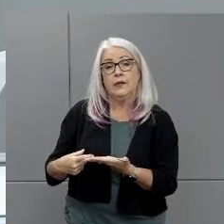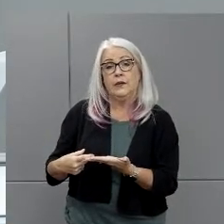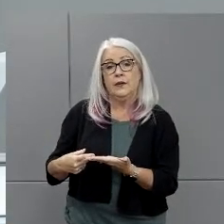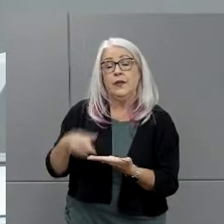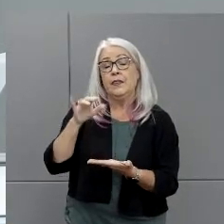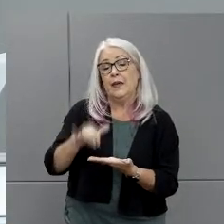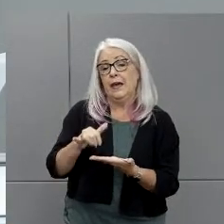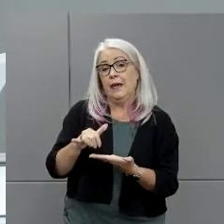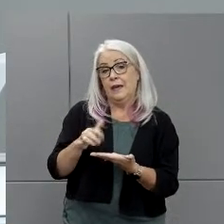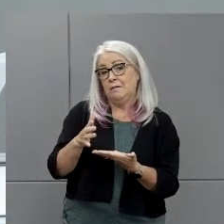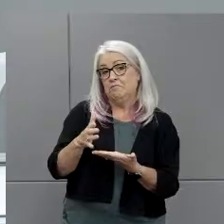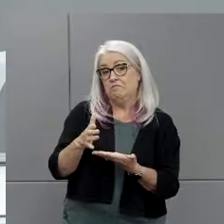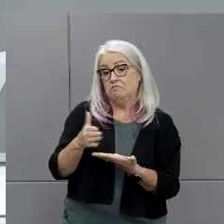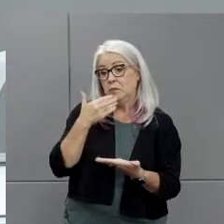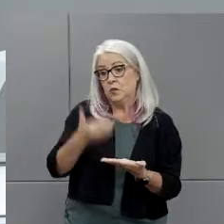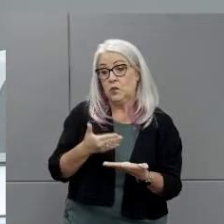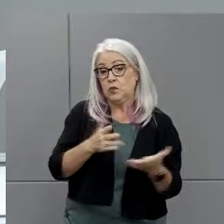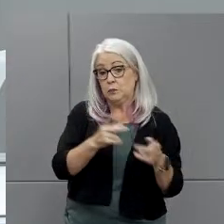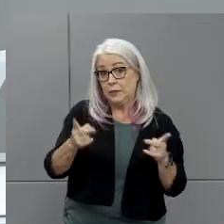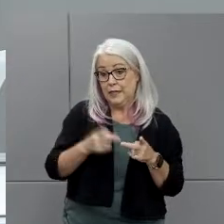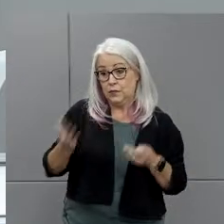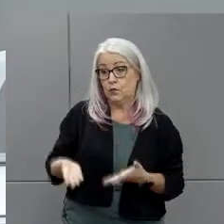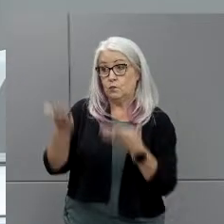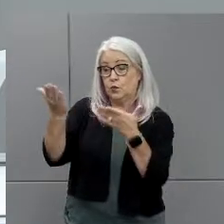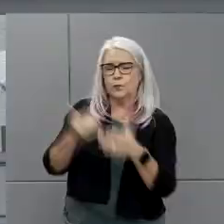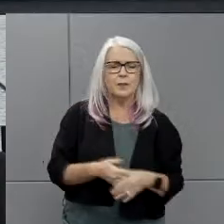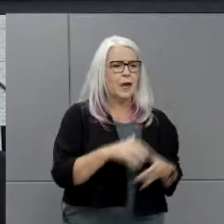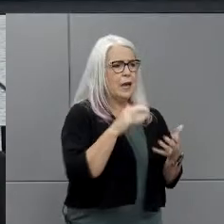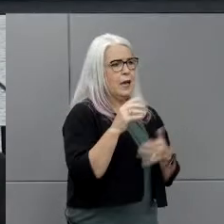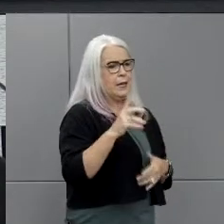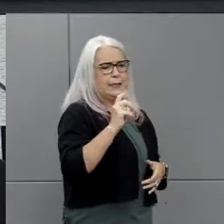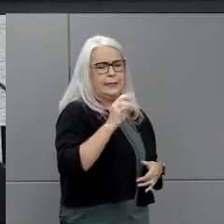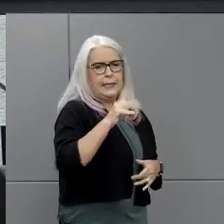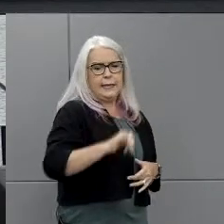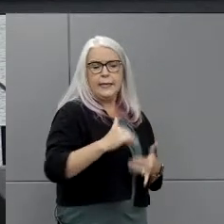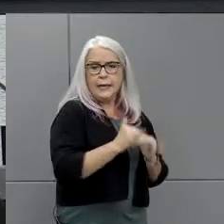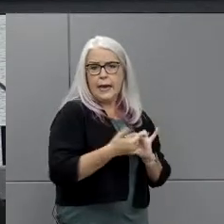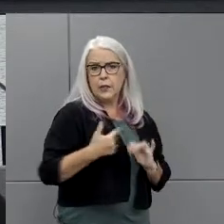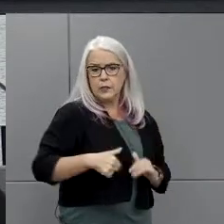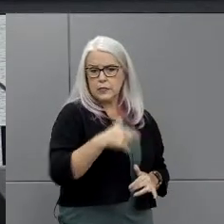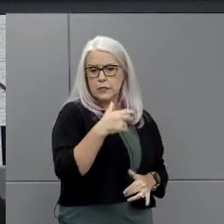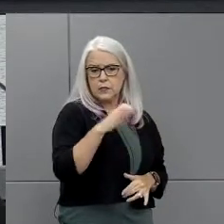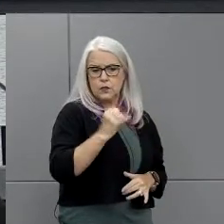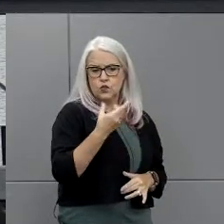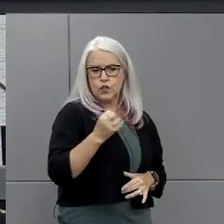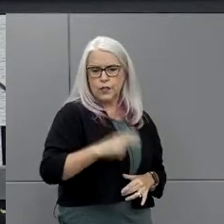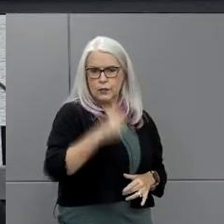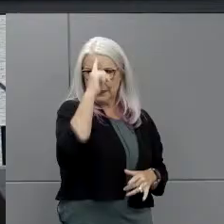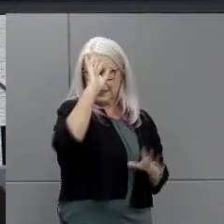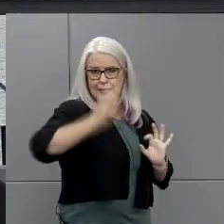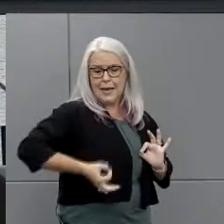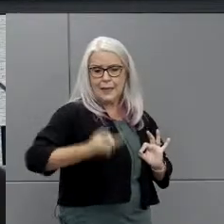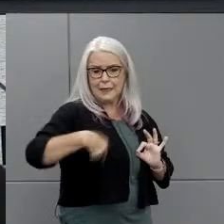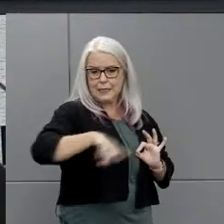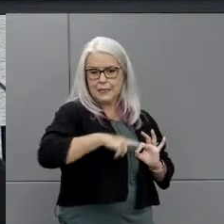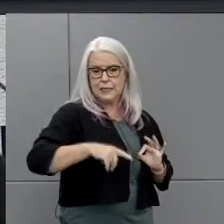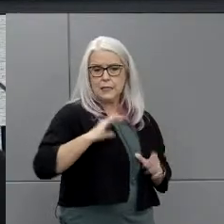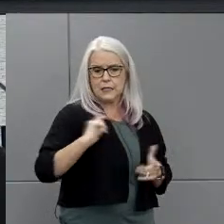to do that. Okay? So how does the chair have the authority to determine that this is a small board?